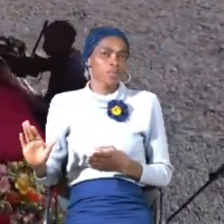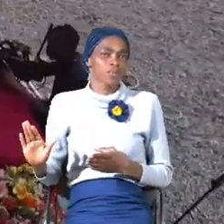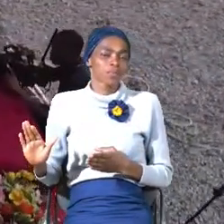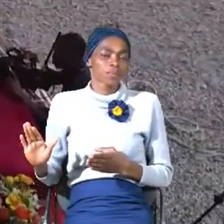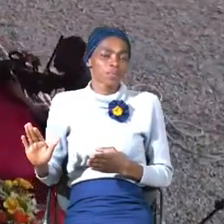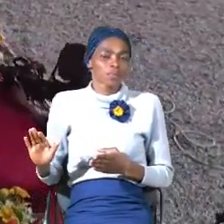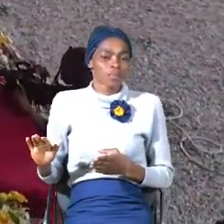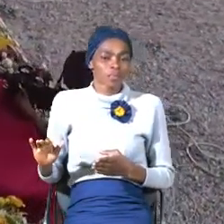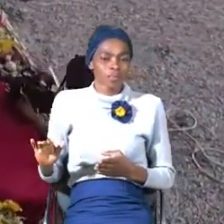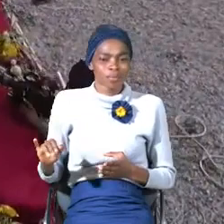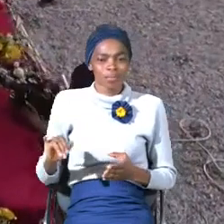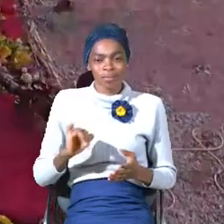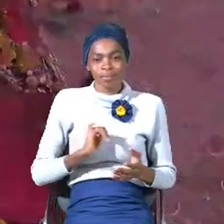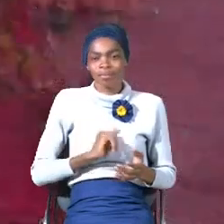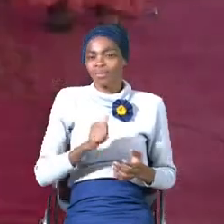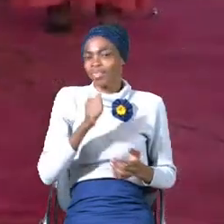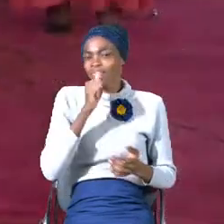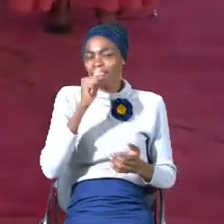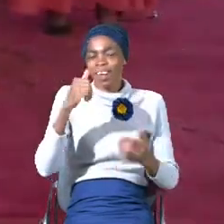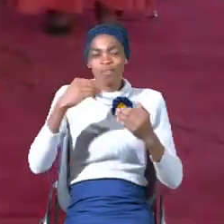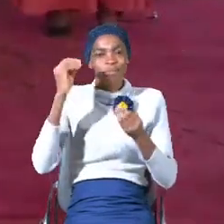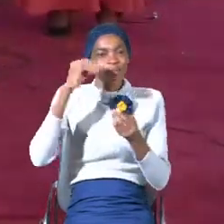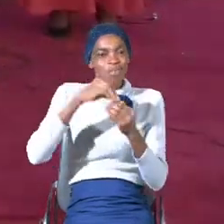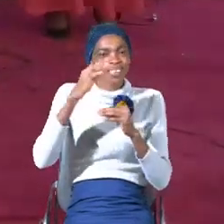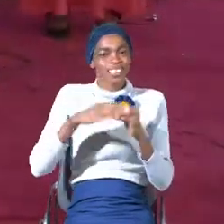I have more than a song.